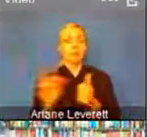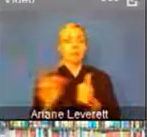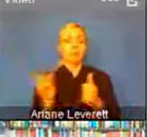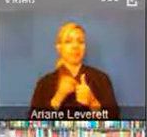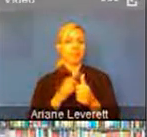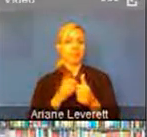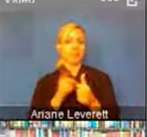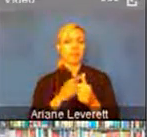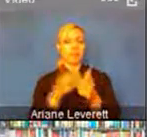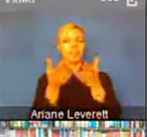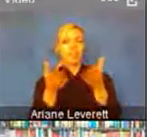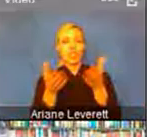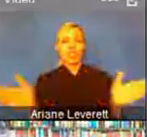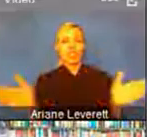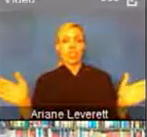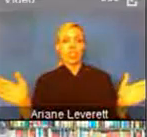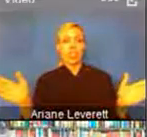resources.